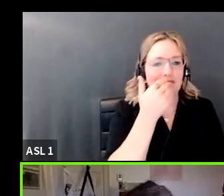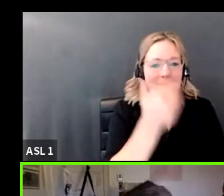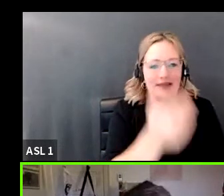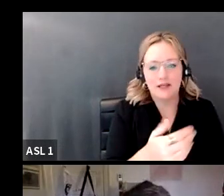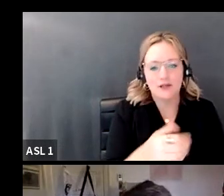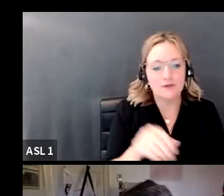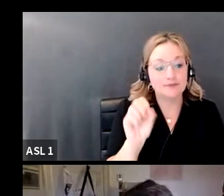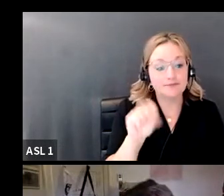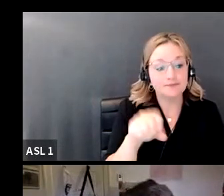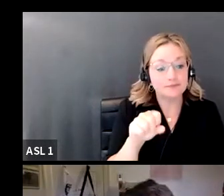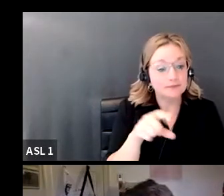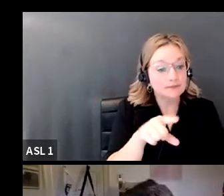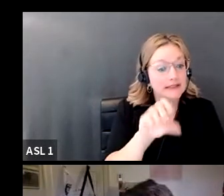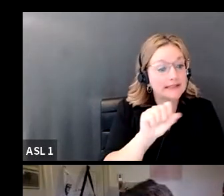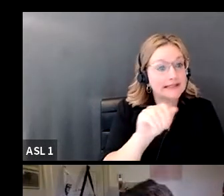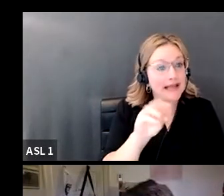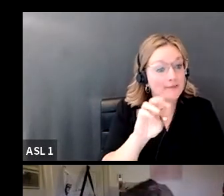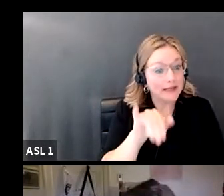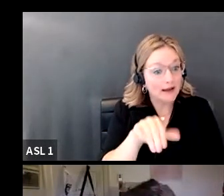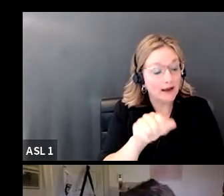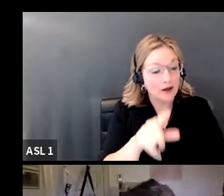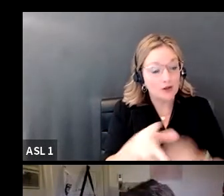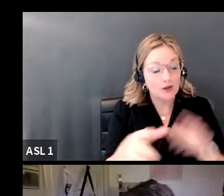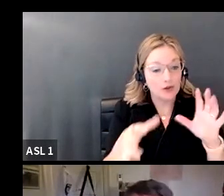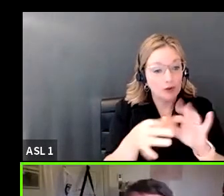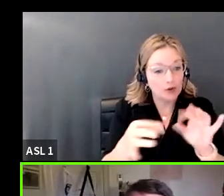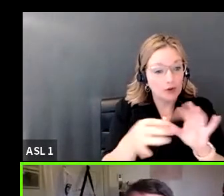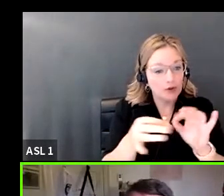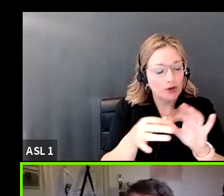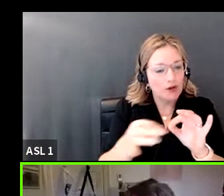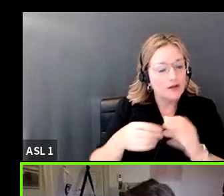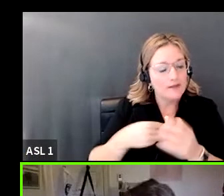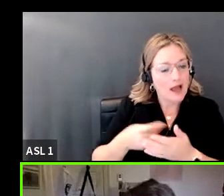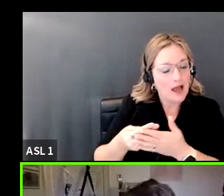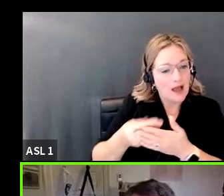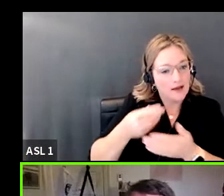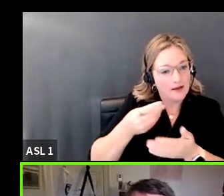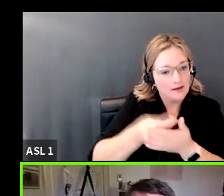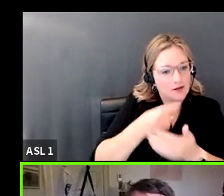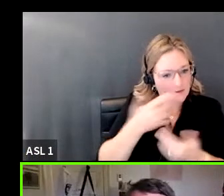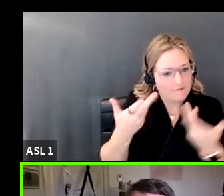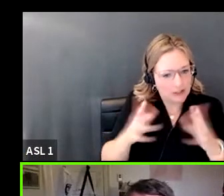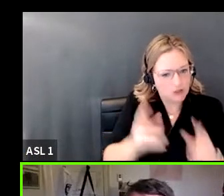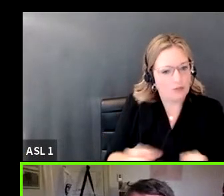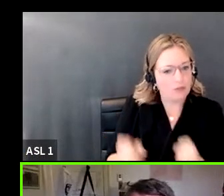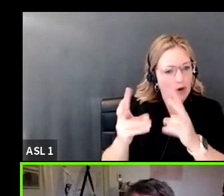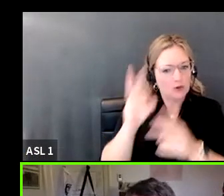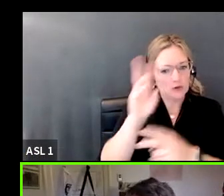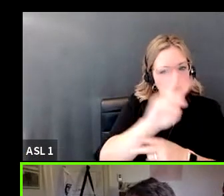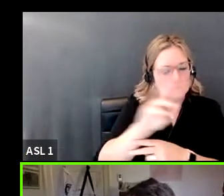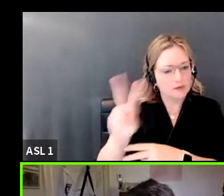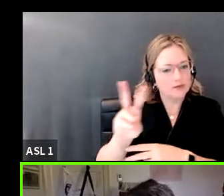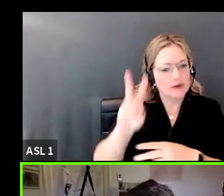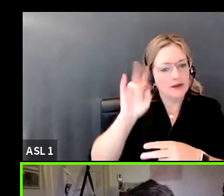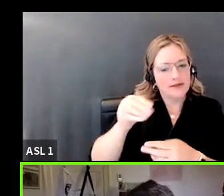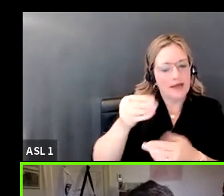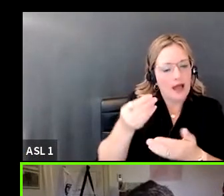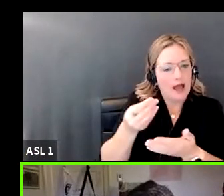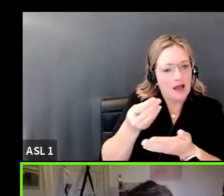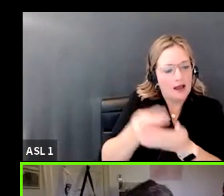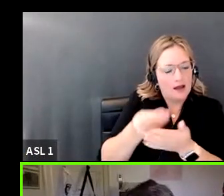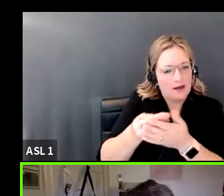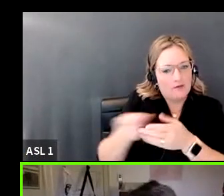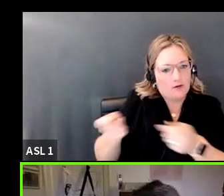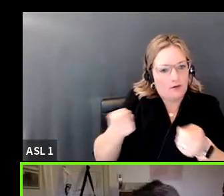about the the uh arbitration award it was posted on the website today it just posted today and the